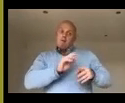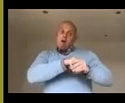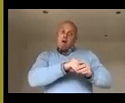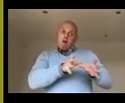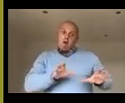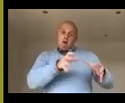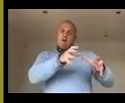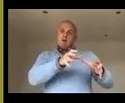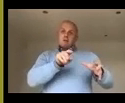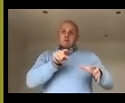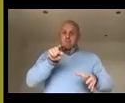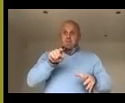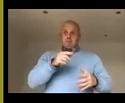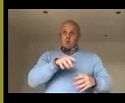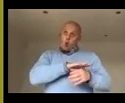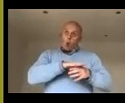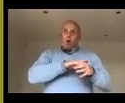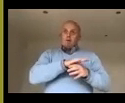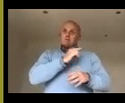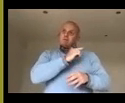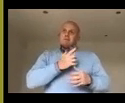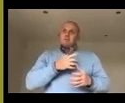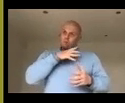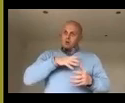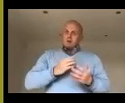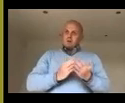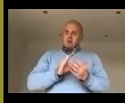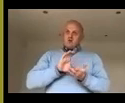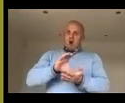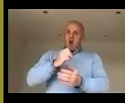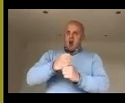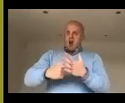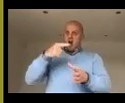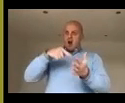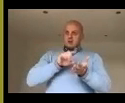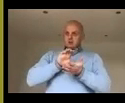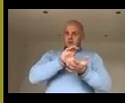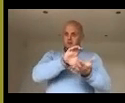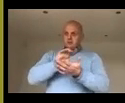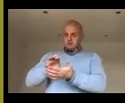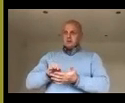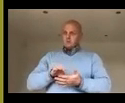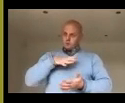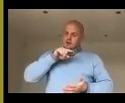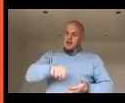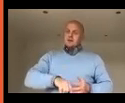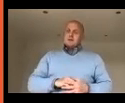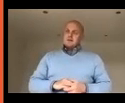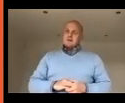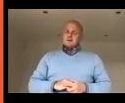locally based, and we want to be able to give grants out to locally based organisations as well.